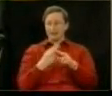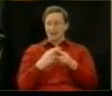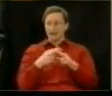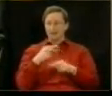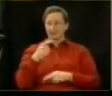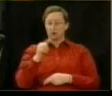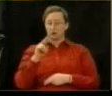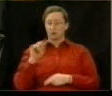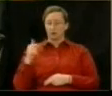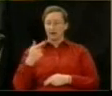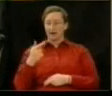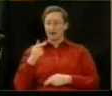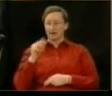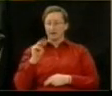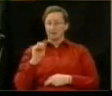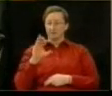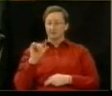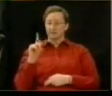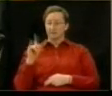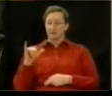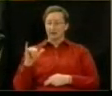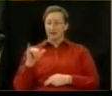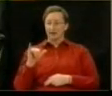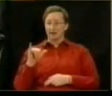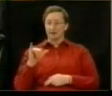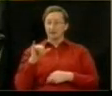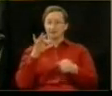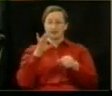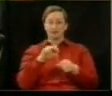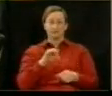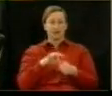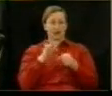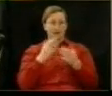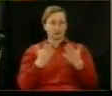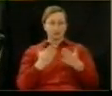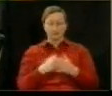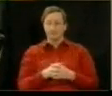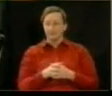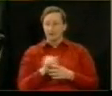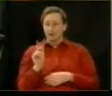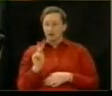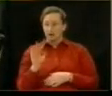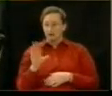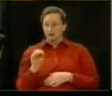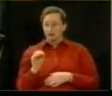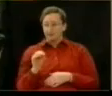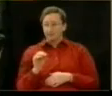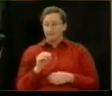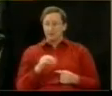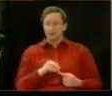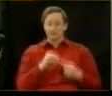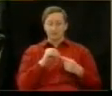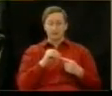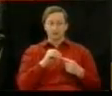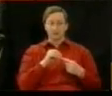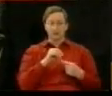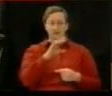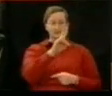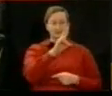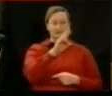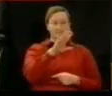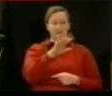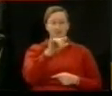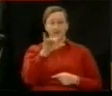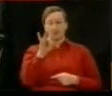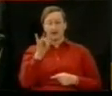I'm the Administrator of Elections here in Knox County. Special elections by legislation occur 75 to 80 days after